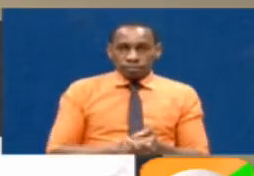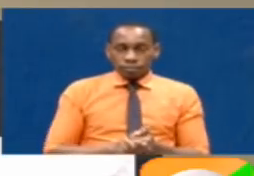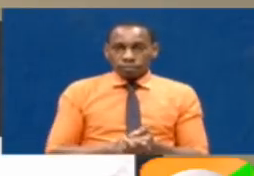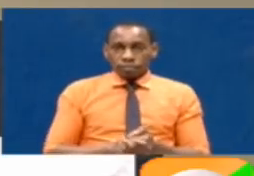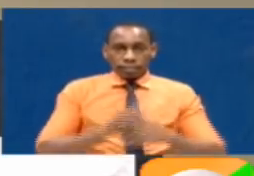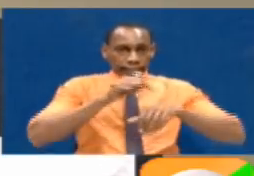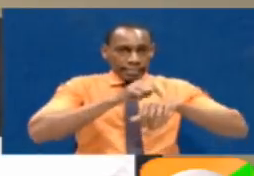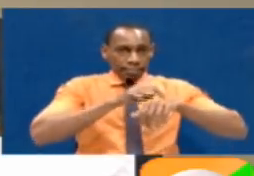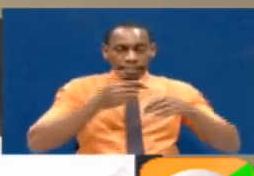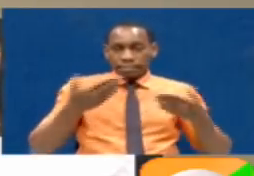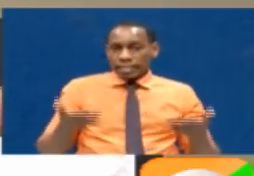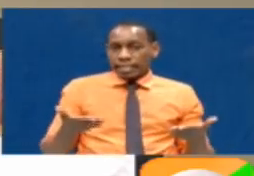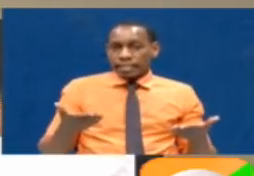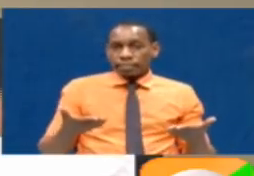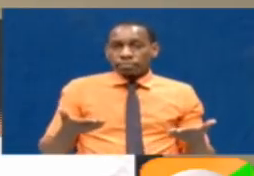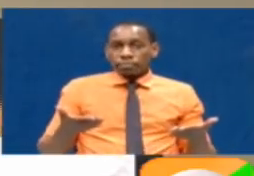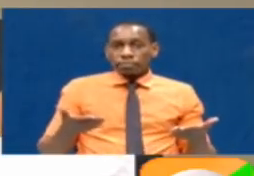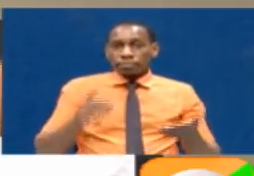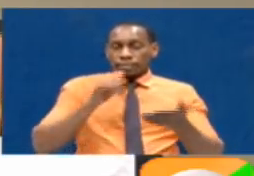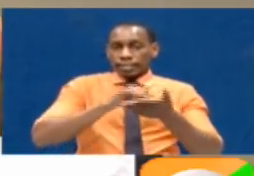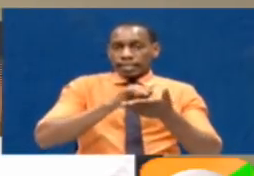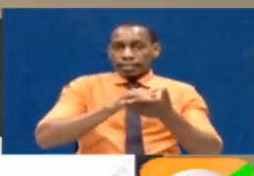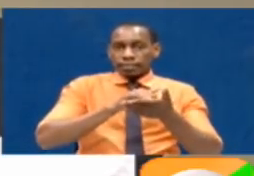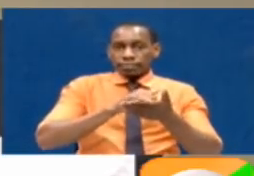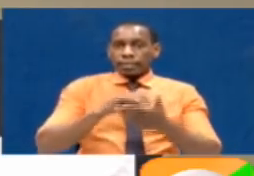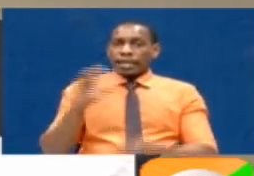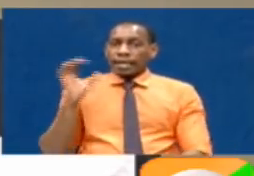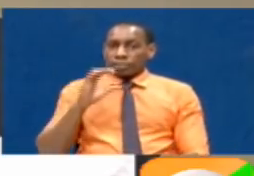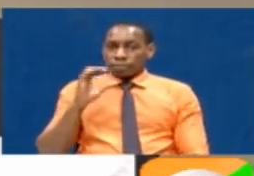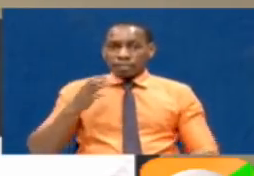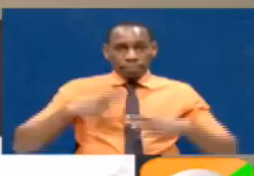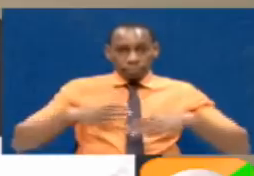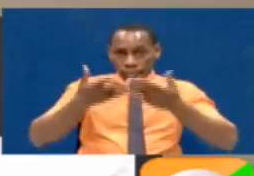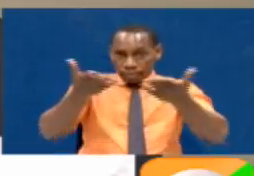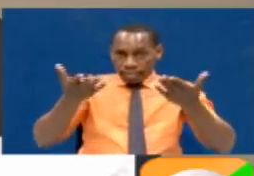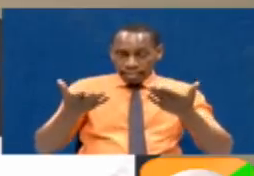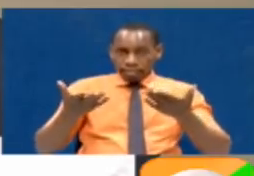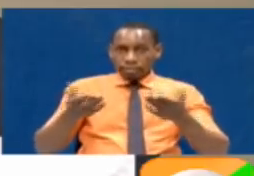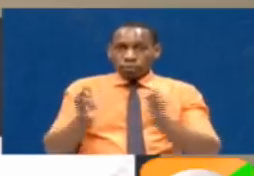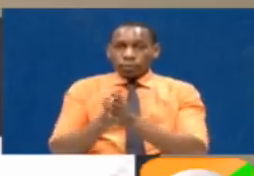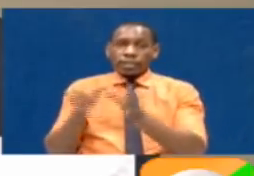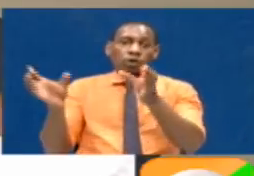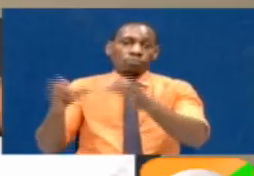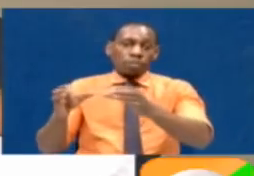at this time is actually to ensure that our customers, our community,